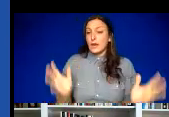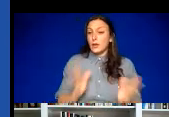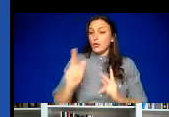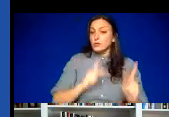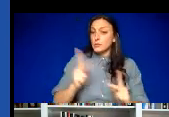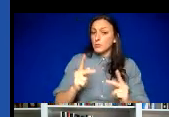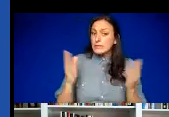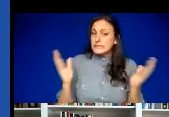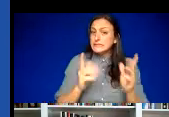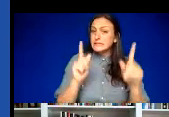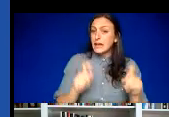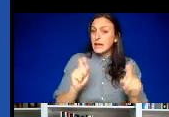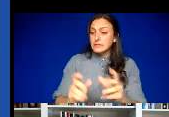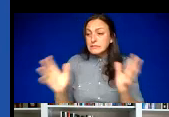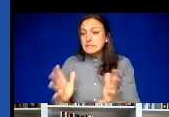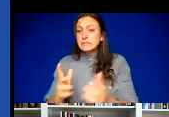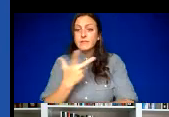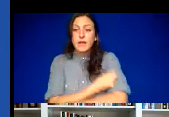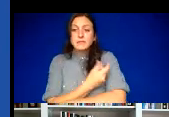to try to mitigate that?